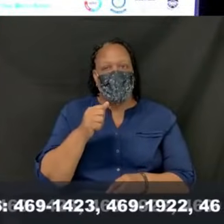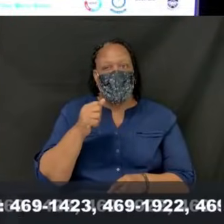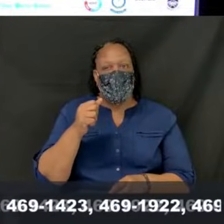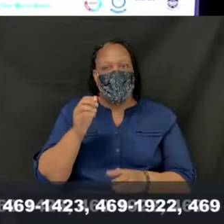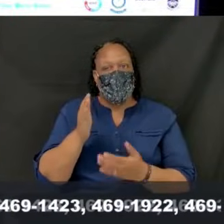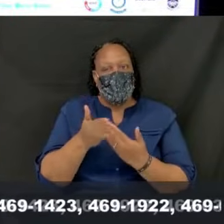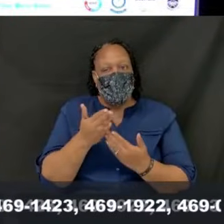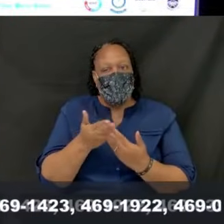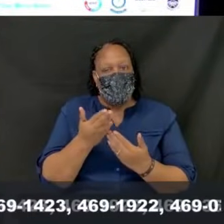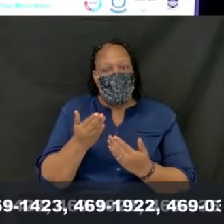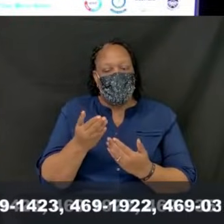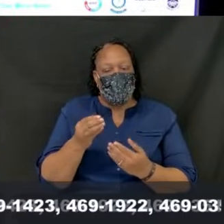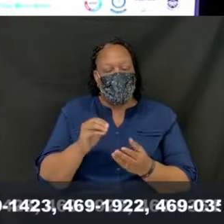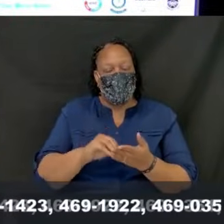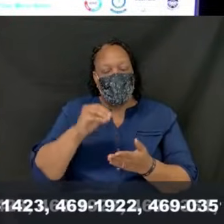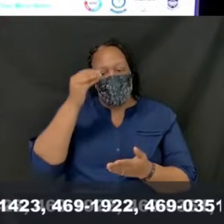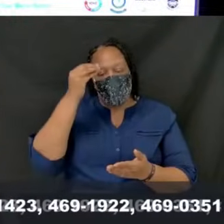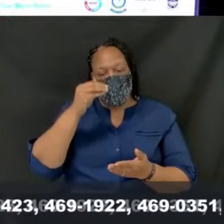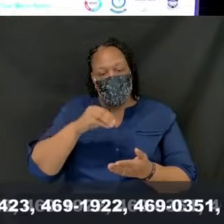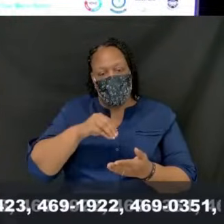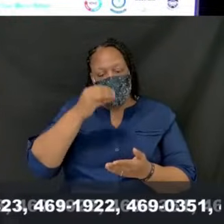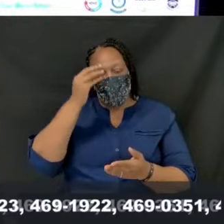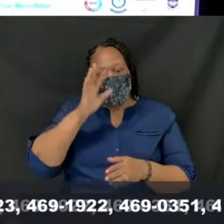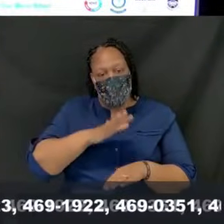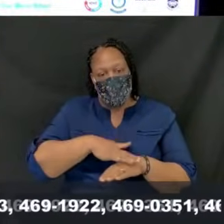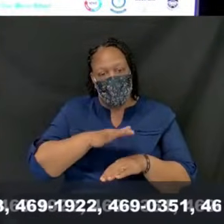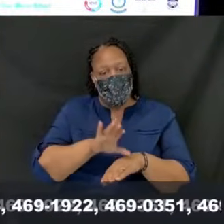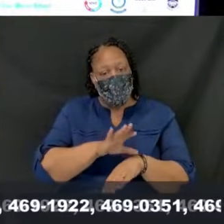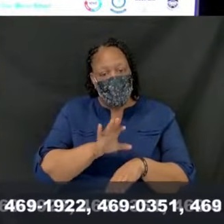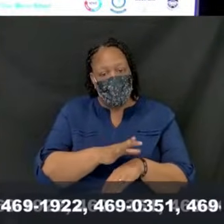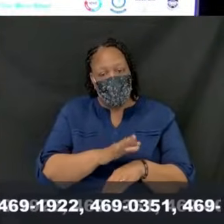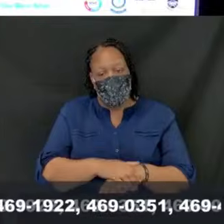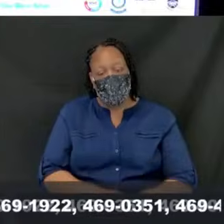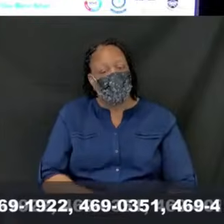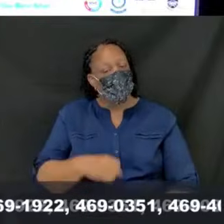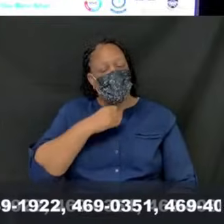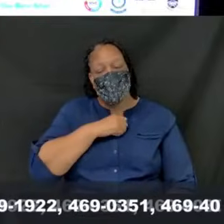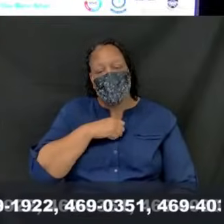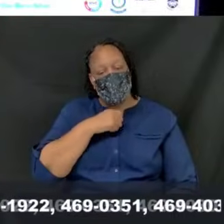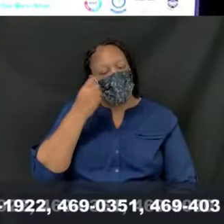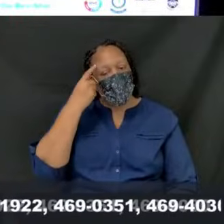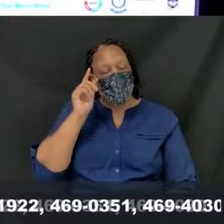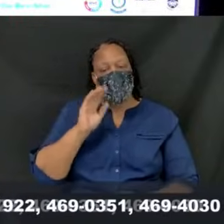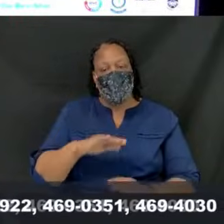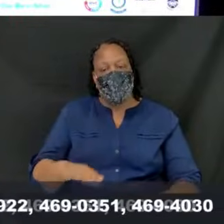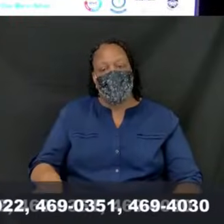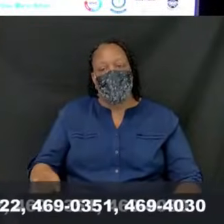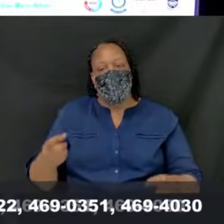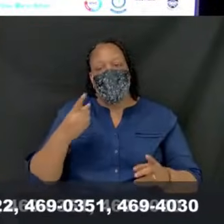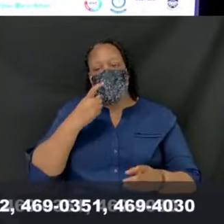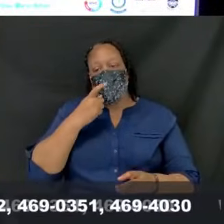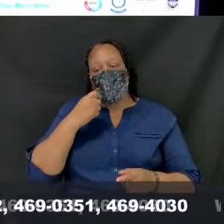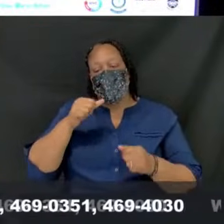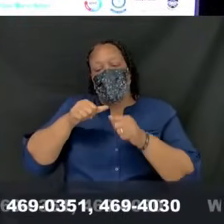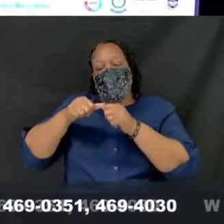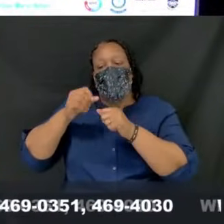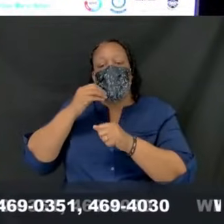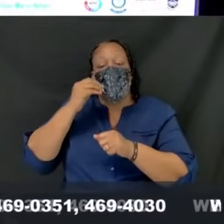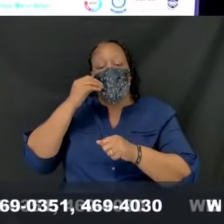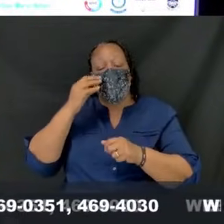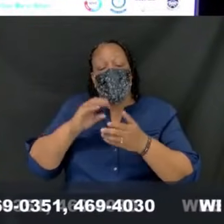one. And I sympathize with the children who are going to school today, because I cannot